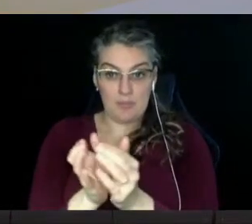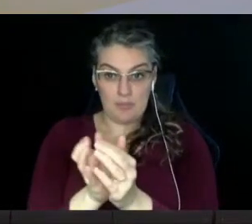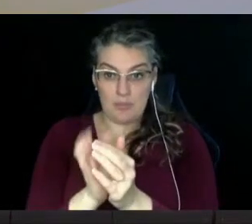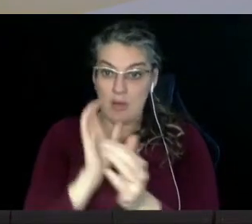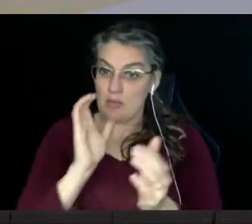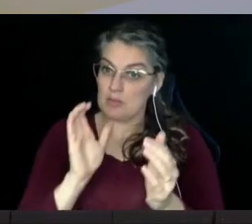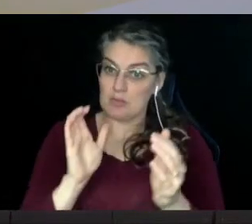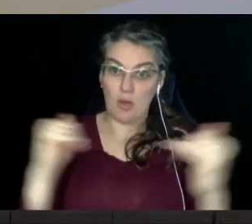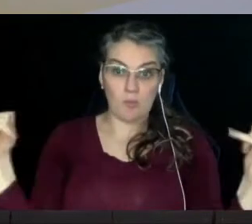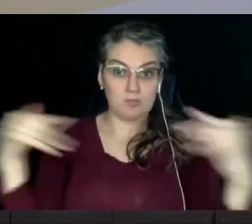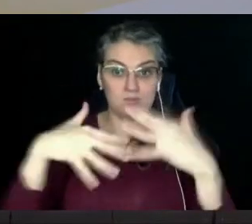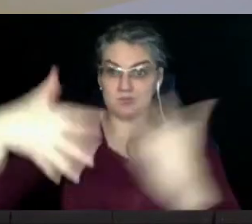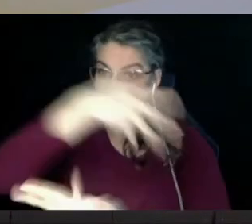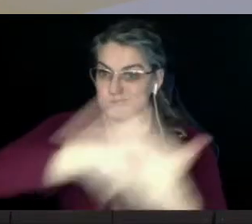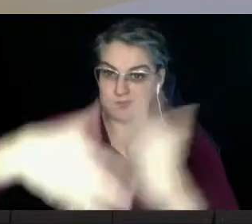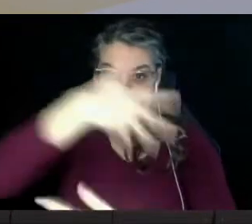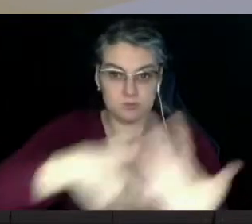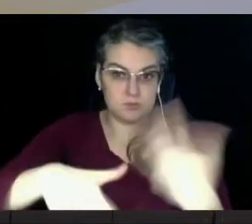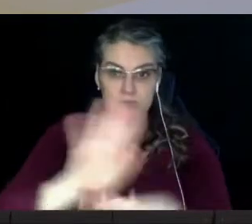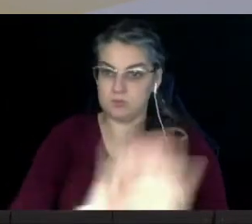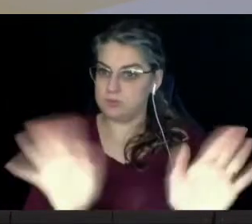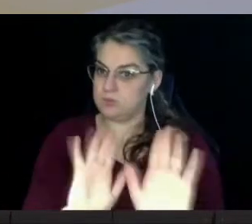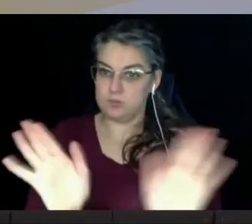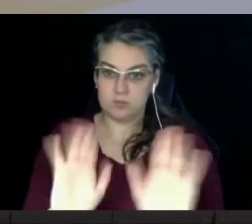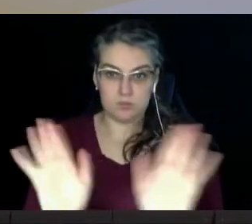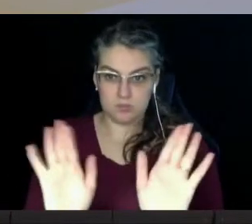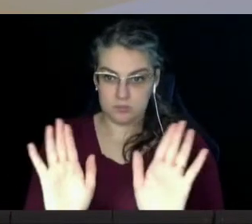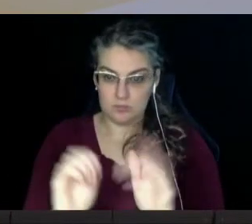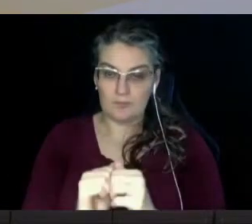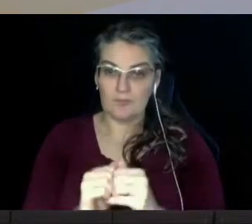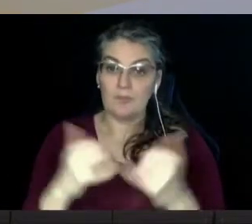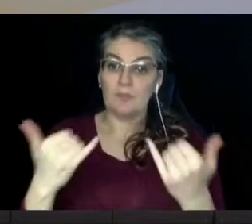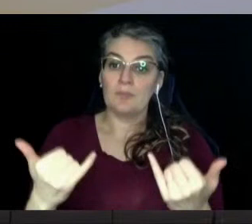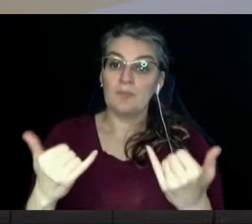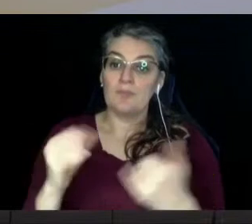Thank you, Marion, and we'll open it up for questions.